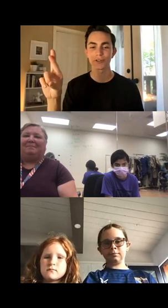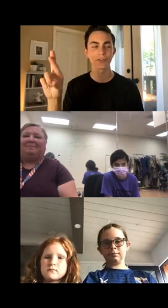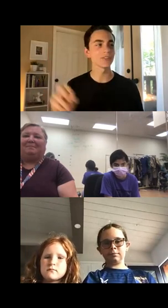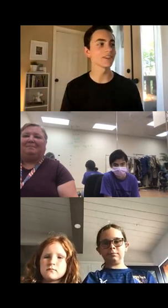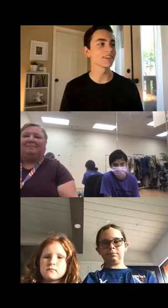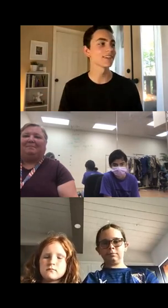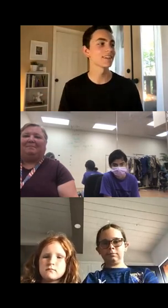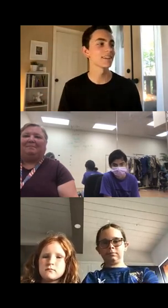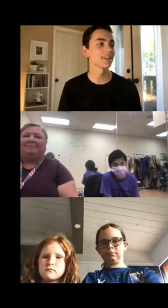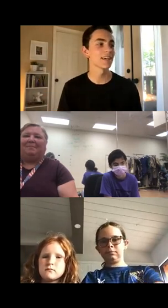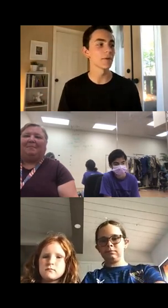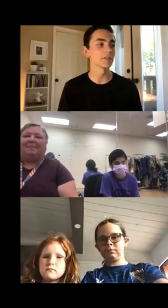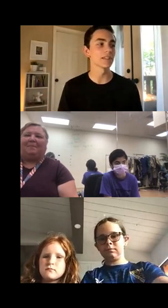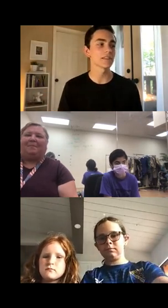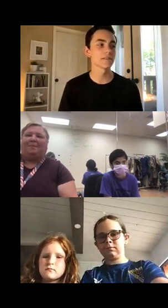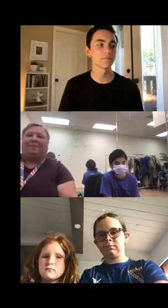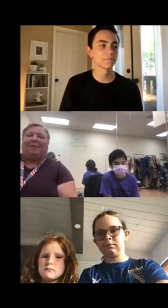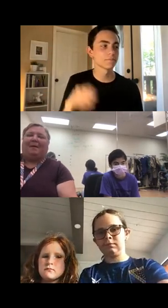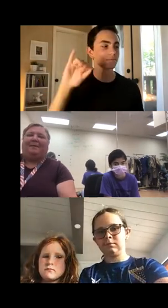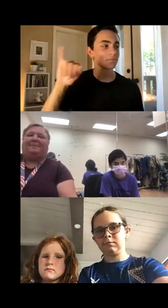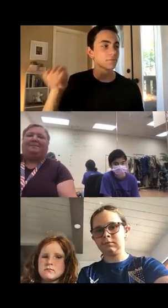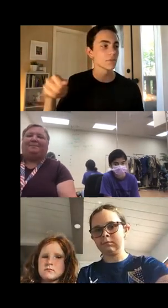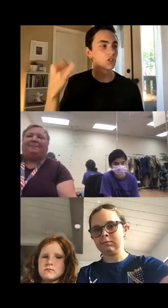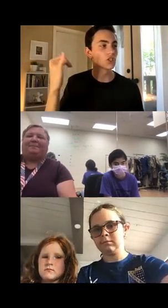Taylor. Good. How about this?